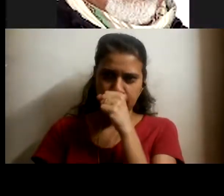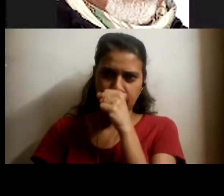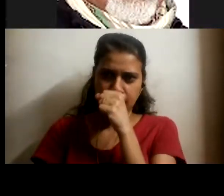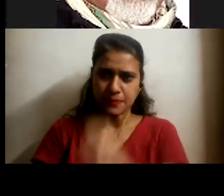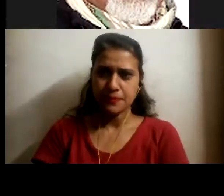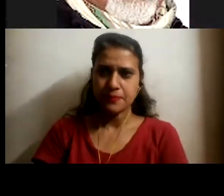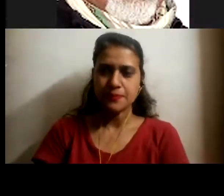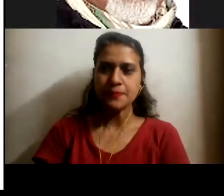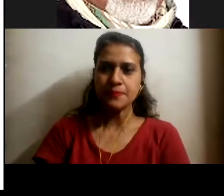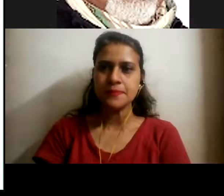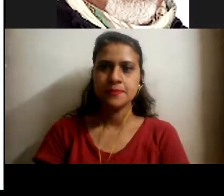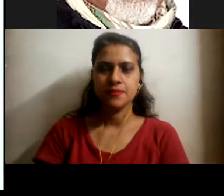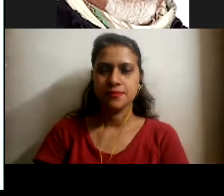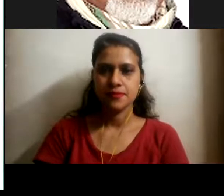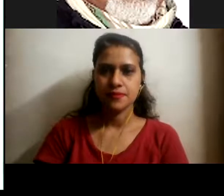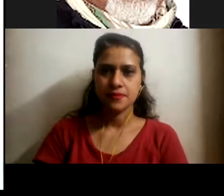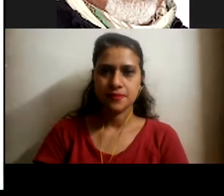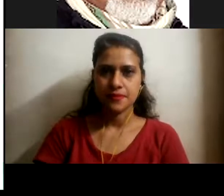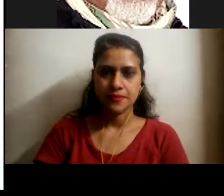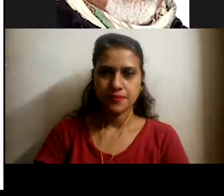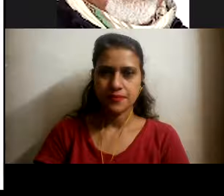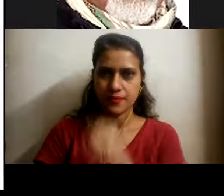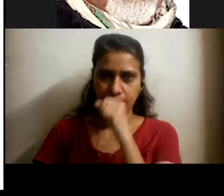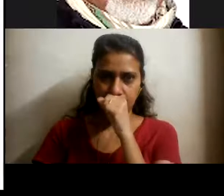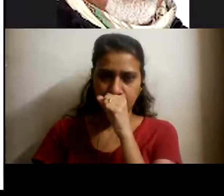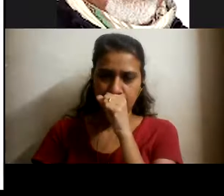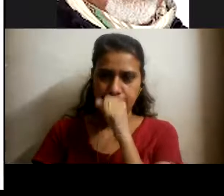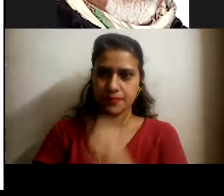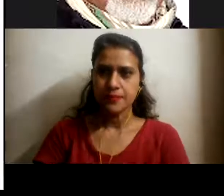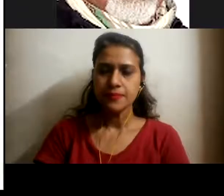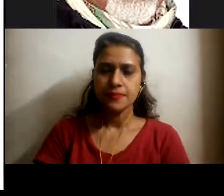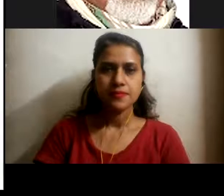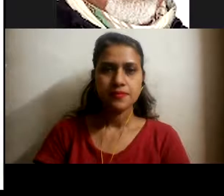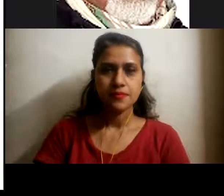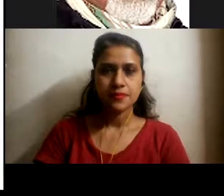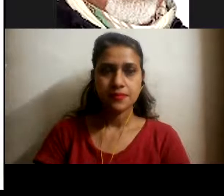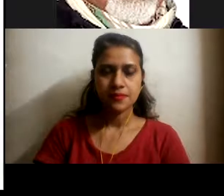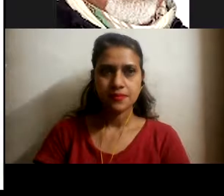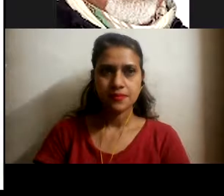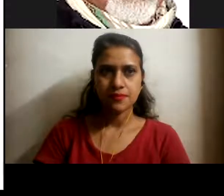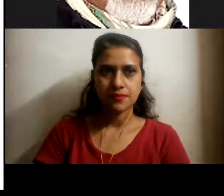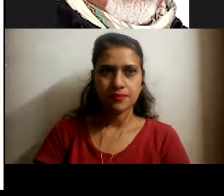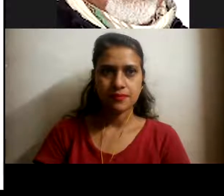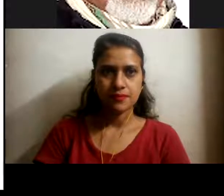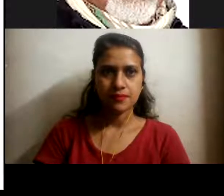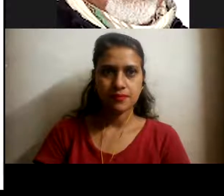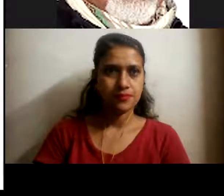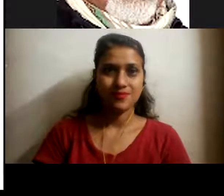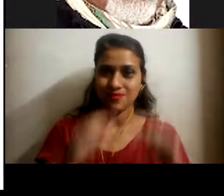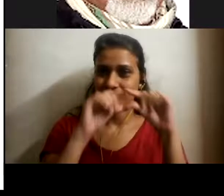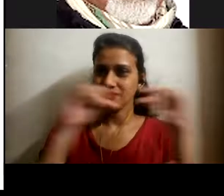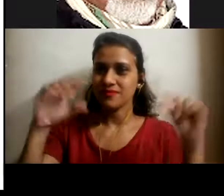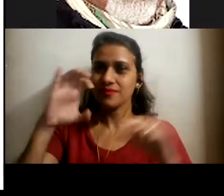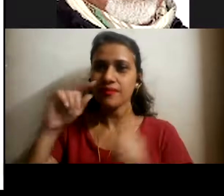Yeah. So as we all can see here, first here is given the citation of the